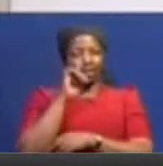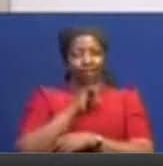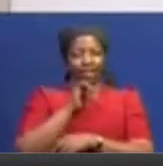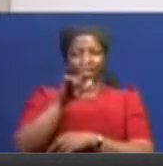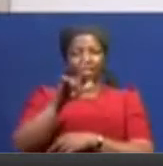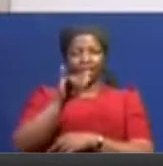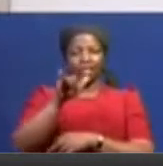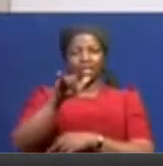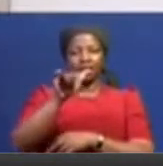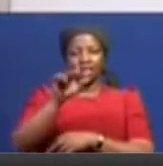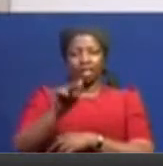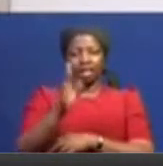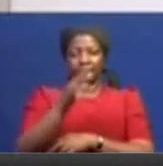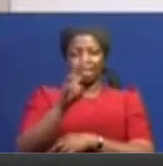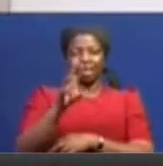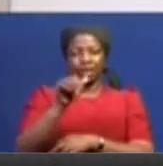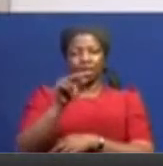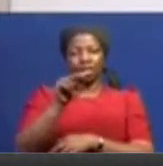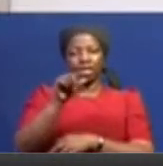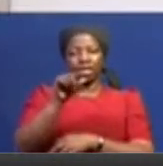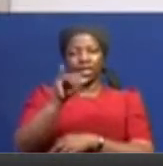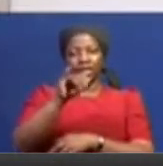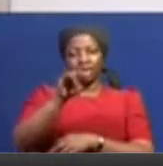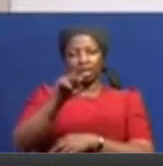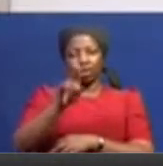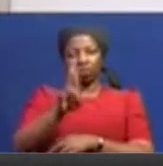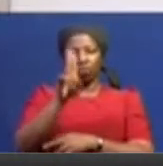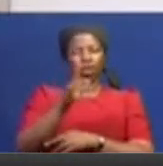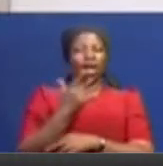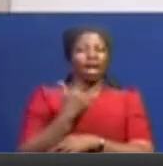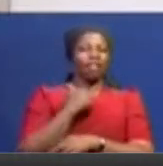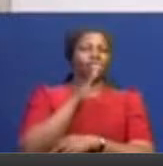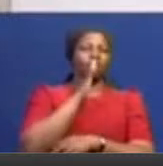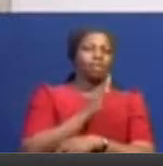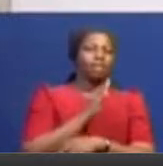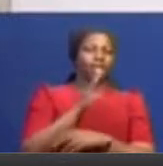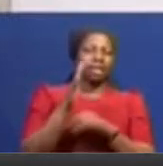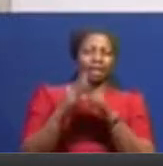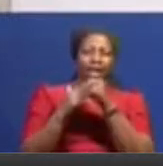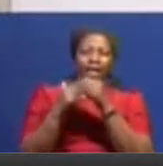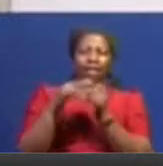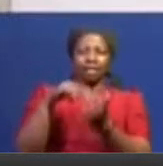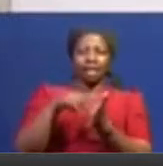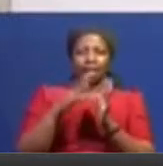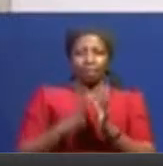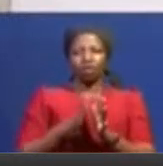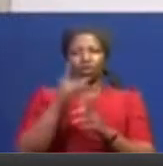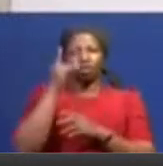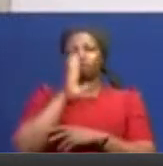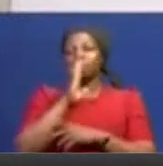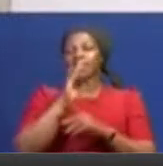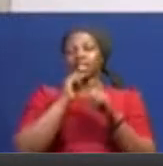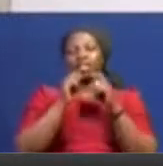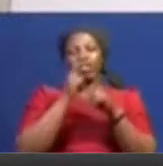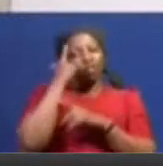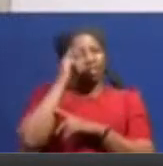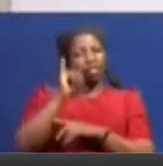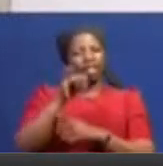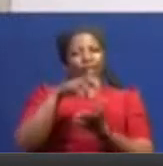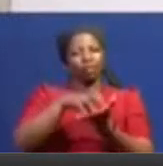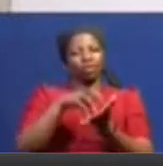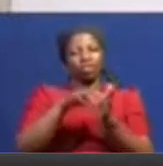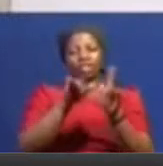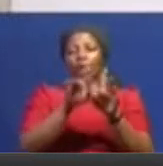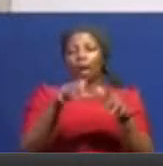Wanjiku Manegene has been the 9th candidates to be interviewed for that position. And just like we did yesterday,